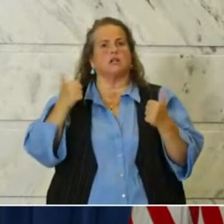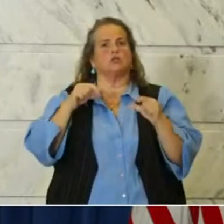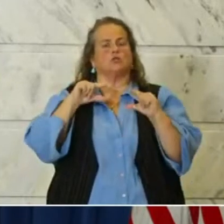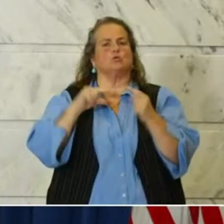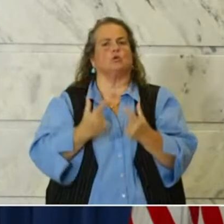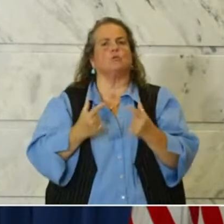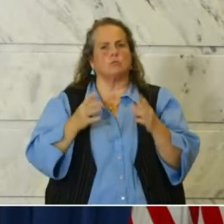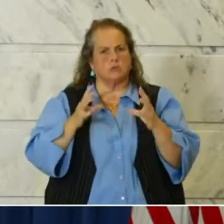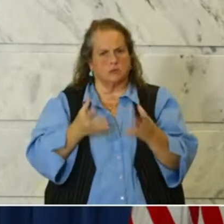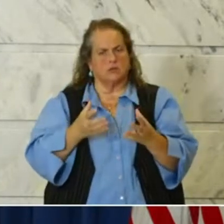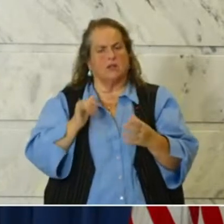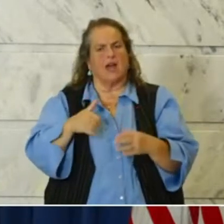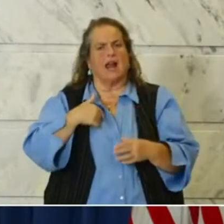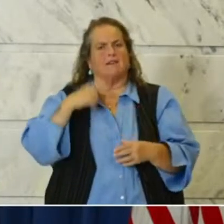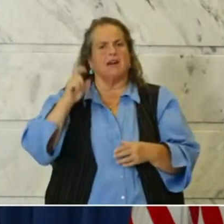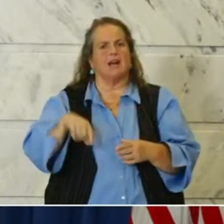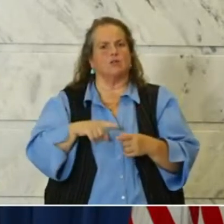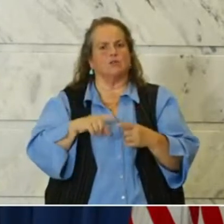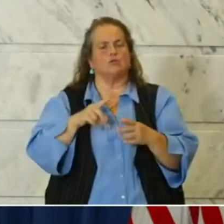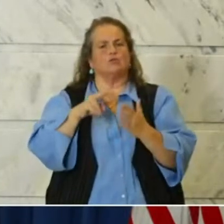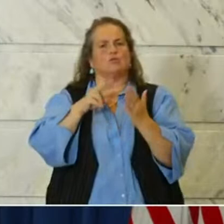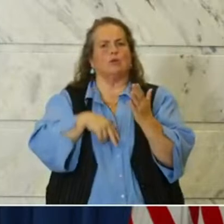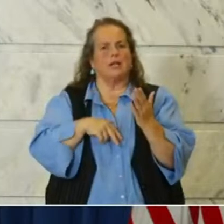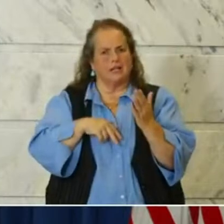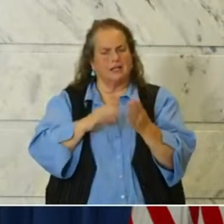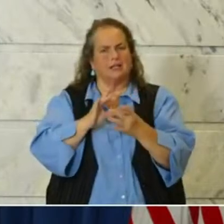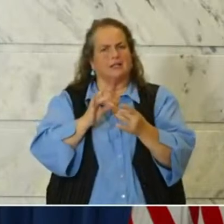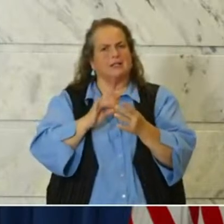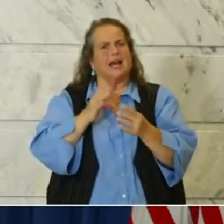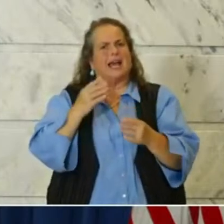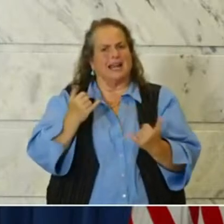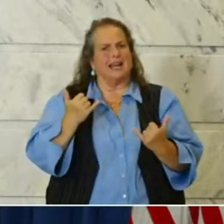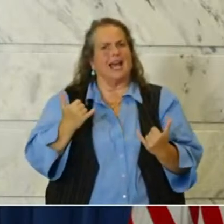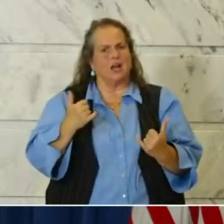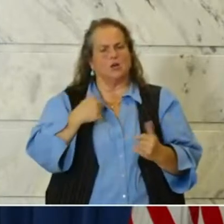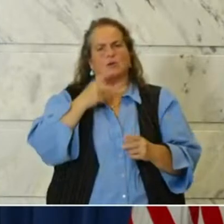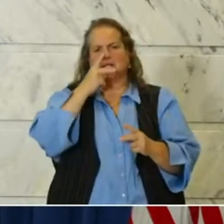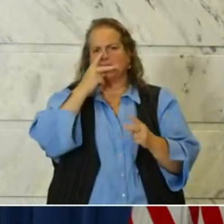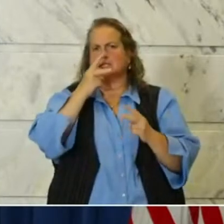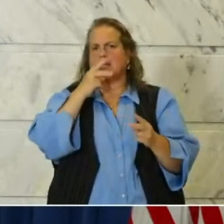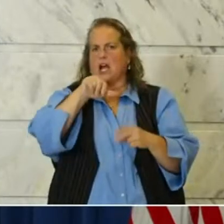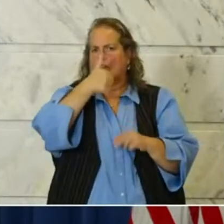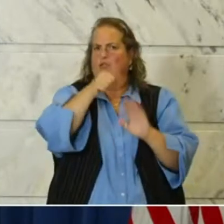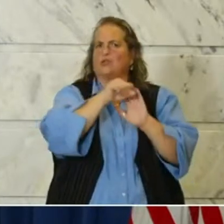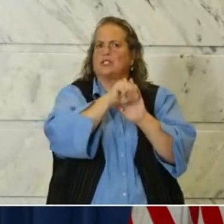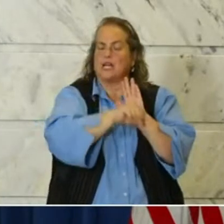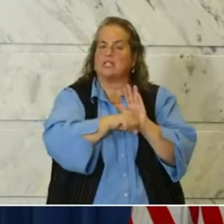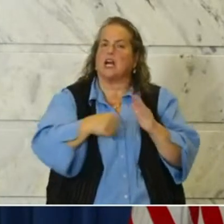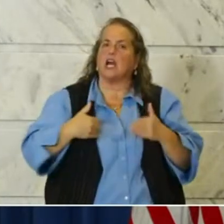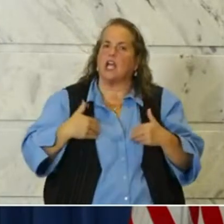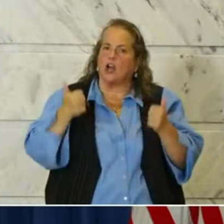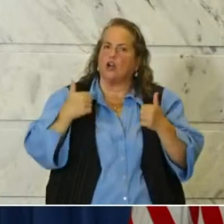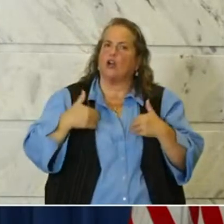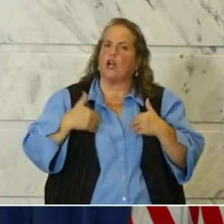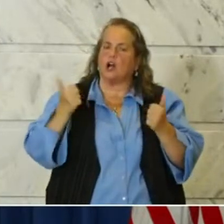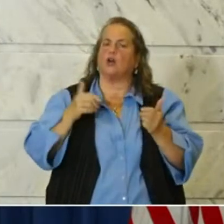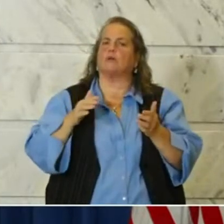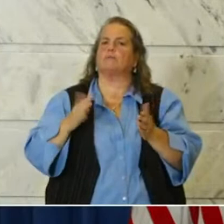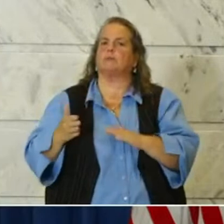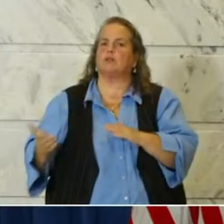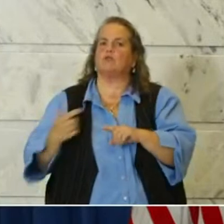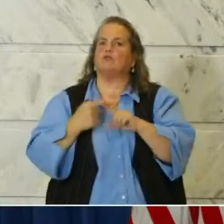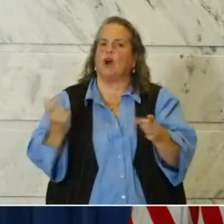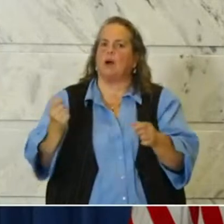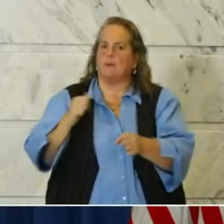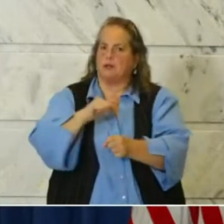groups that I've had to read, and that's what they're seeing in some other states too. In this wider